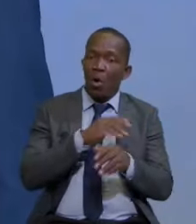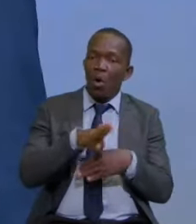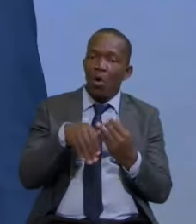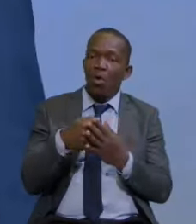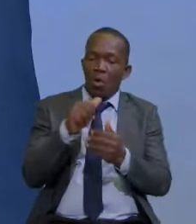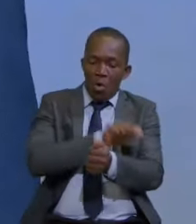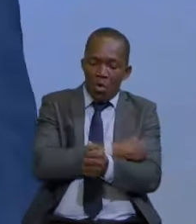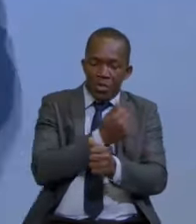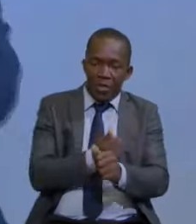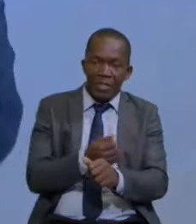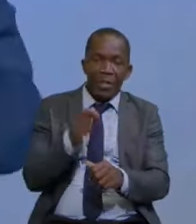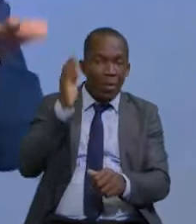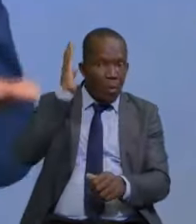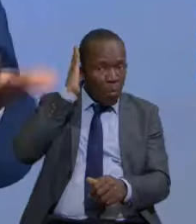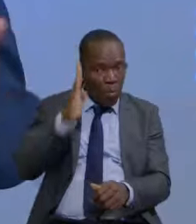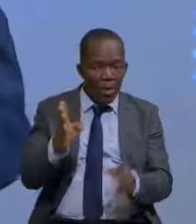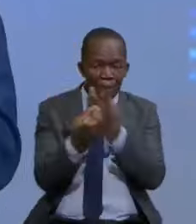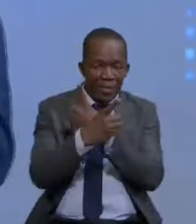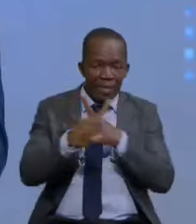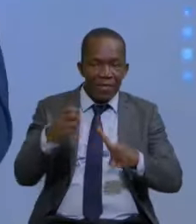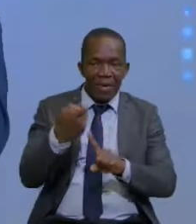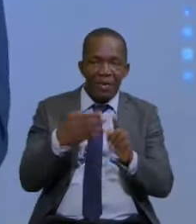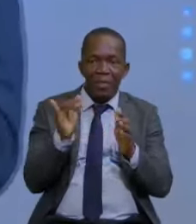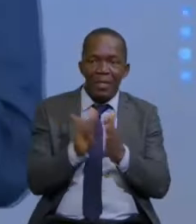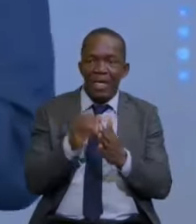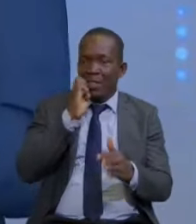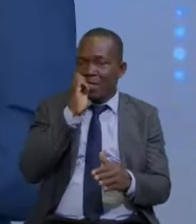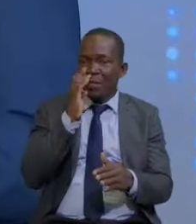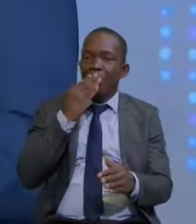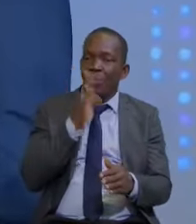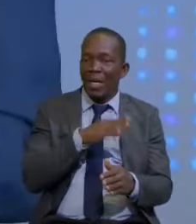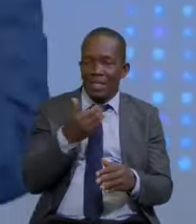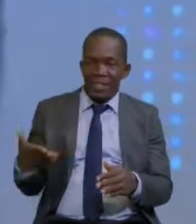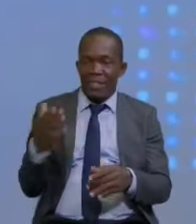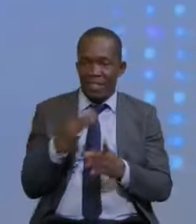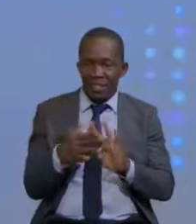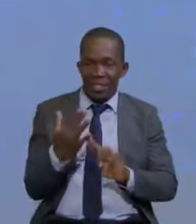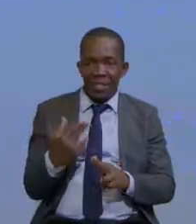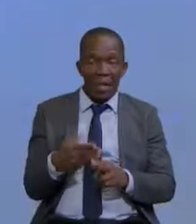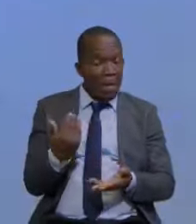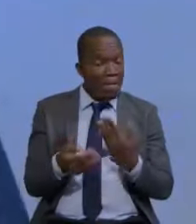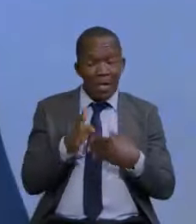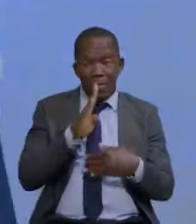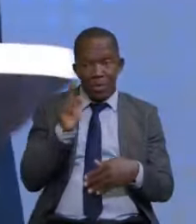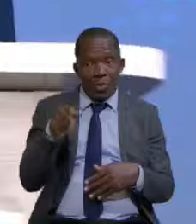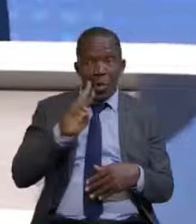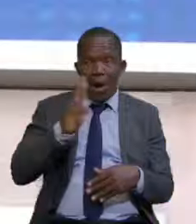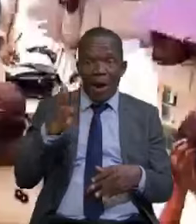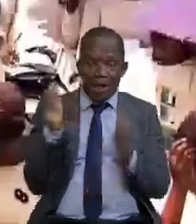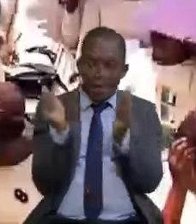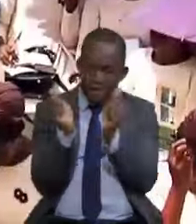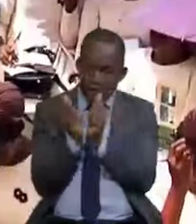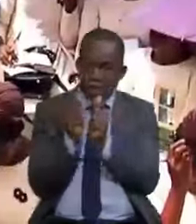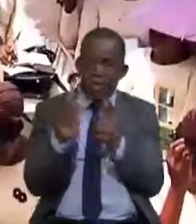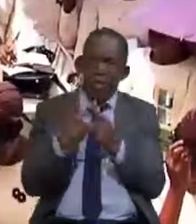that captivity. Maybe you are a captive to womanizing. You cannot see a woman. Every